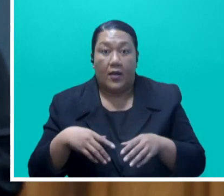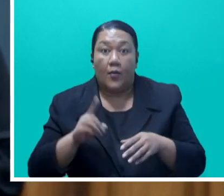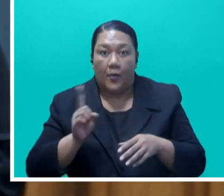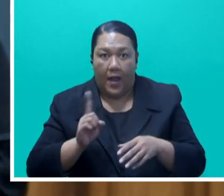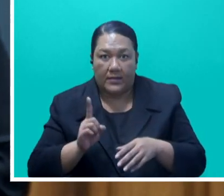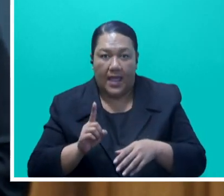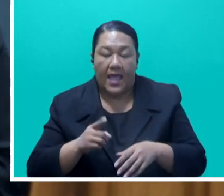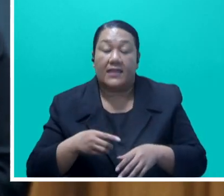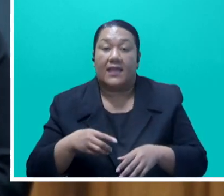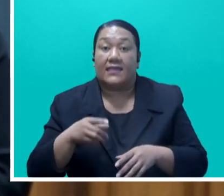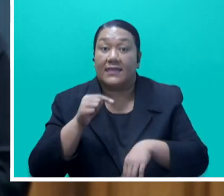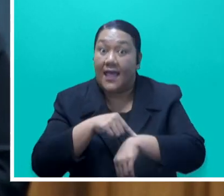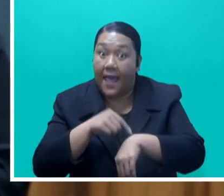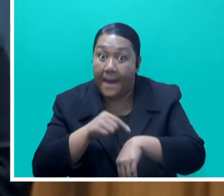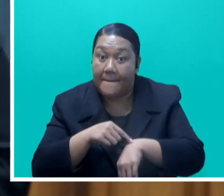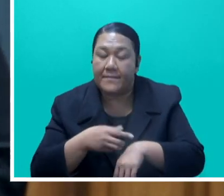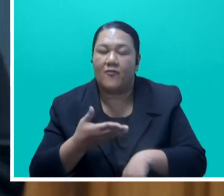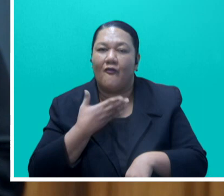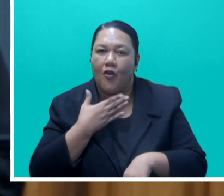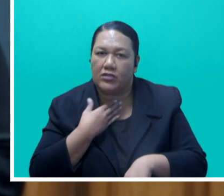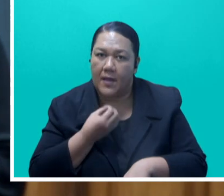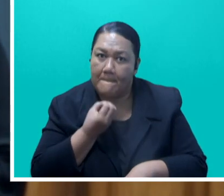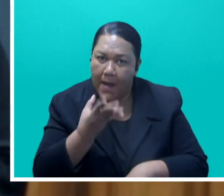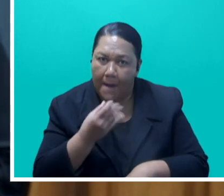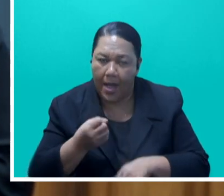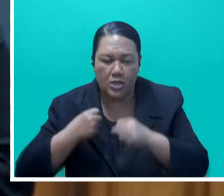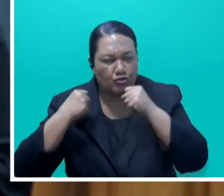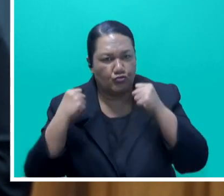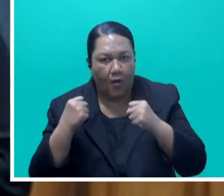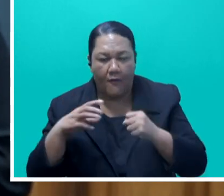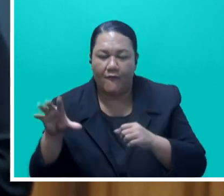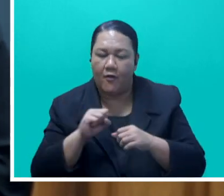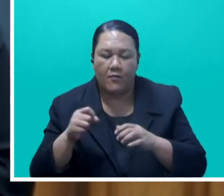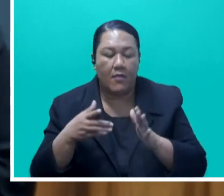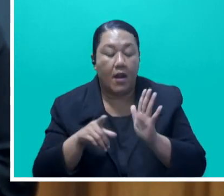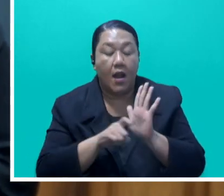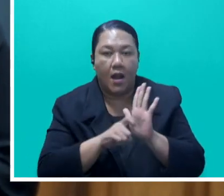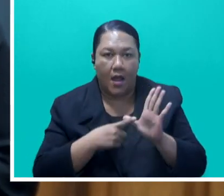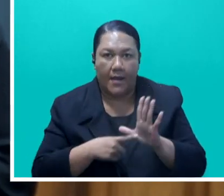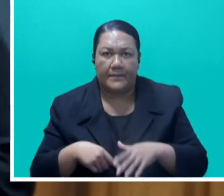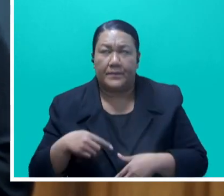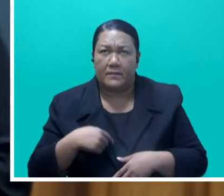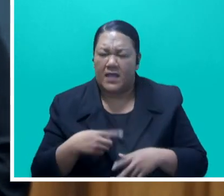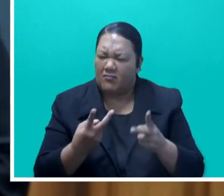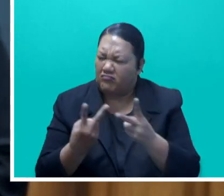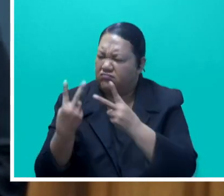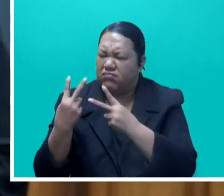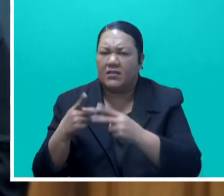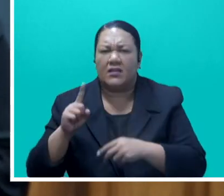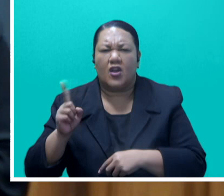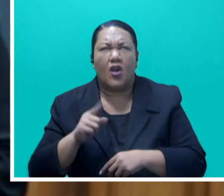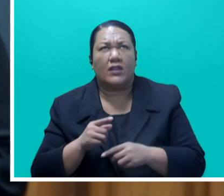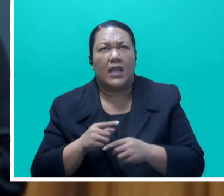heard and represented in this August House. Mr. Speaker, sir, I look back and I attest to God's